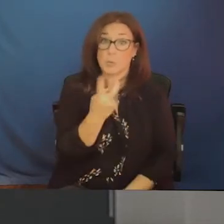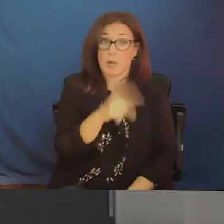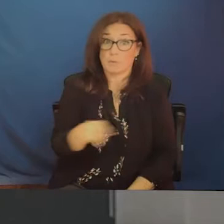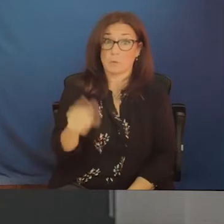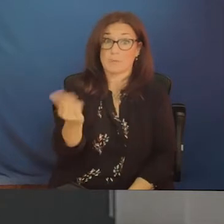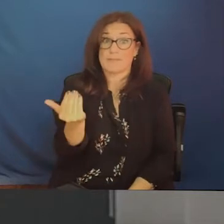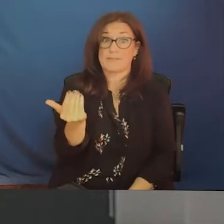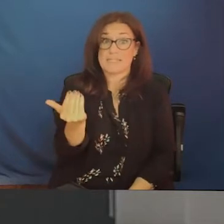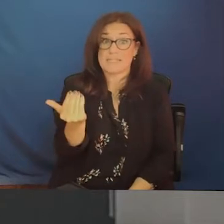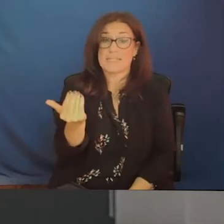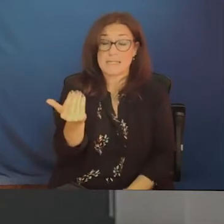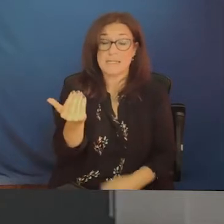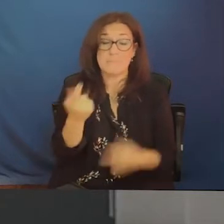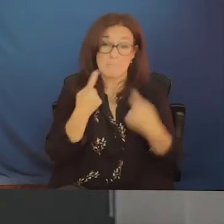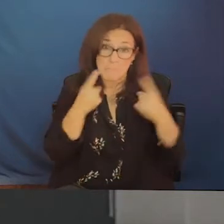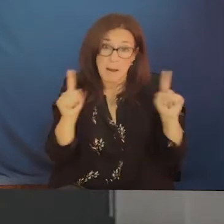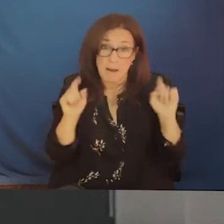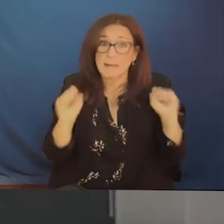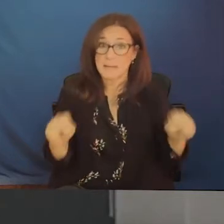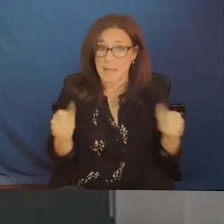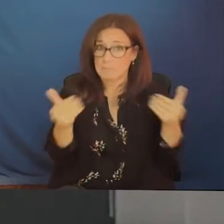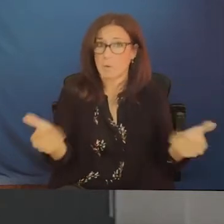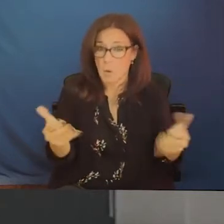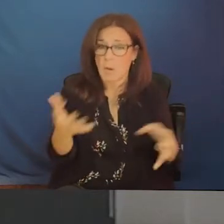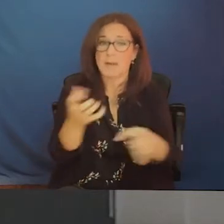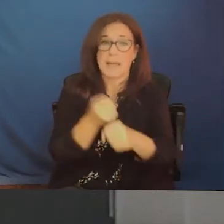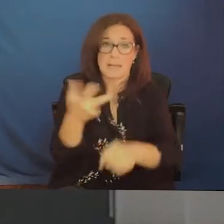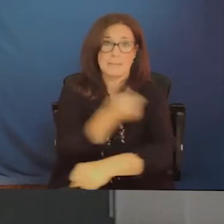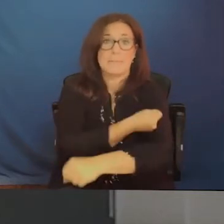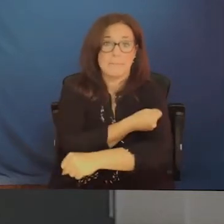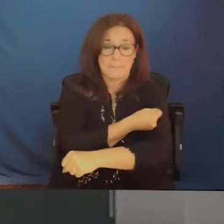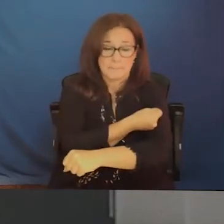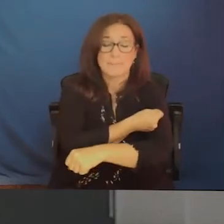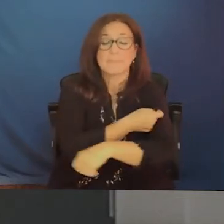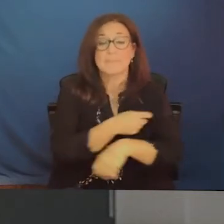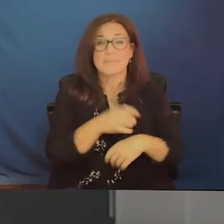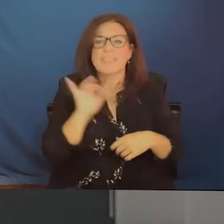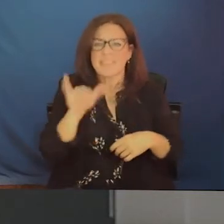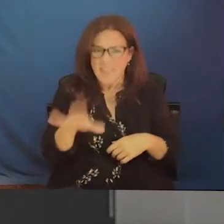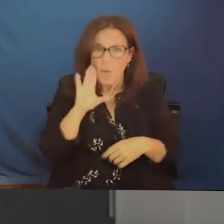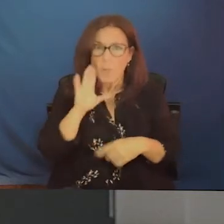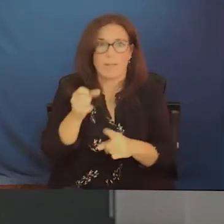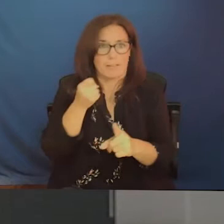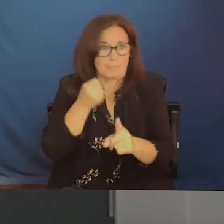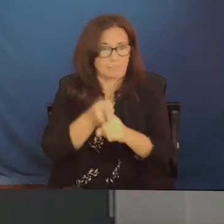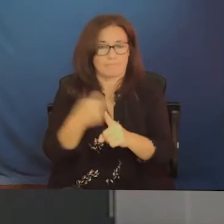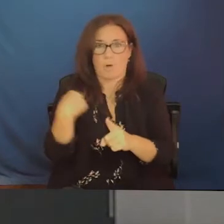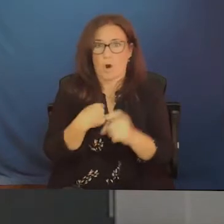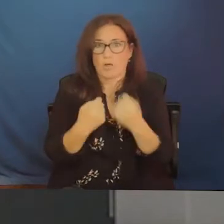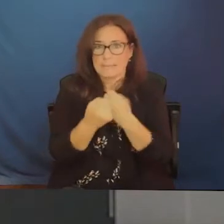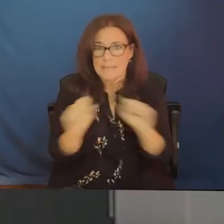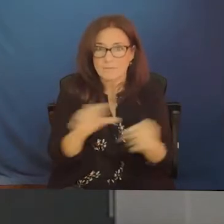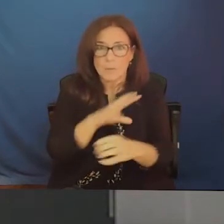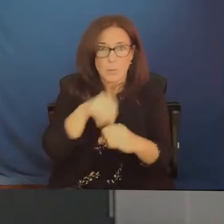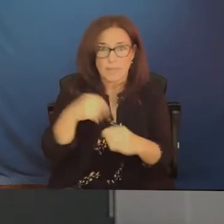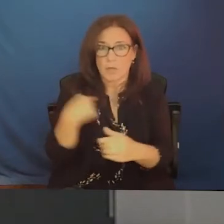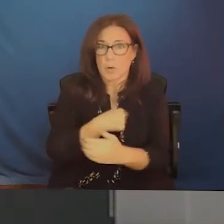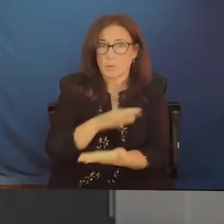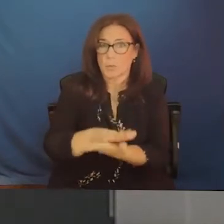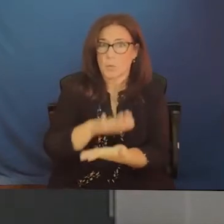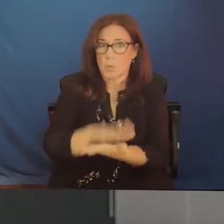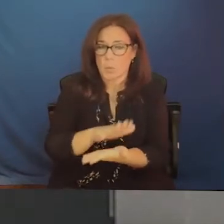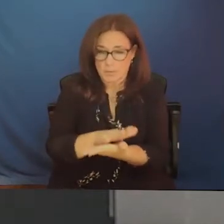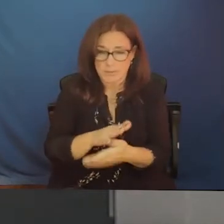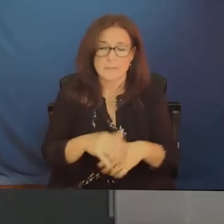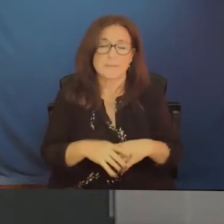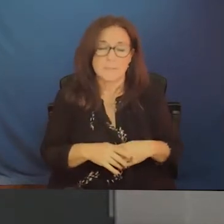also getting vaccinated, which I understand will have a huge impact on our safety and our health here at this district. And so